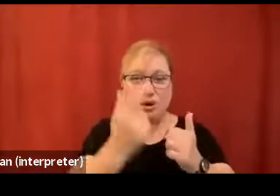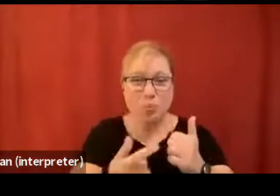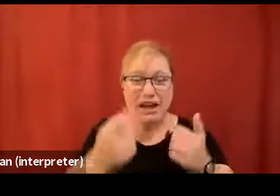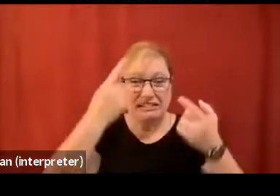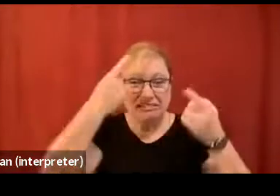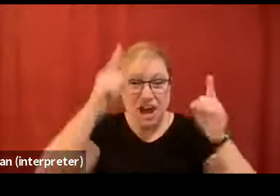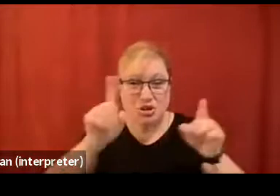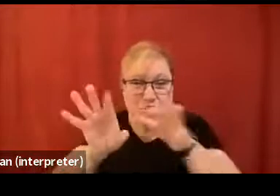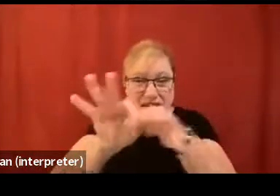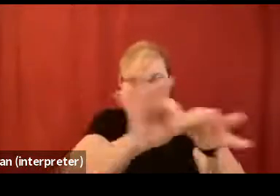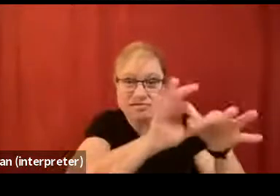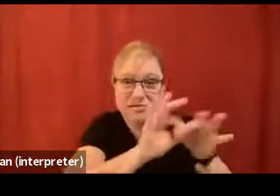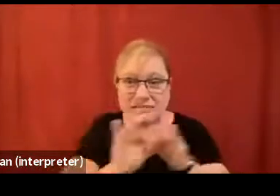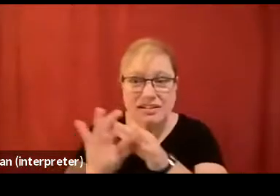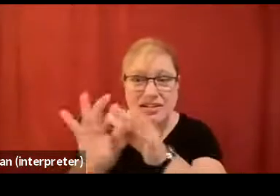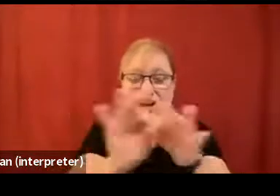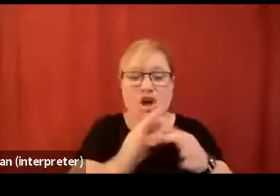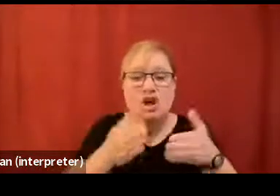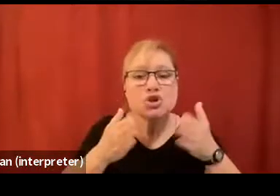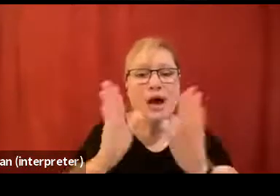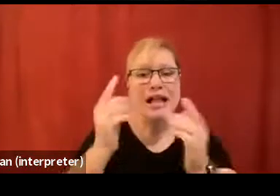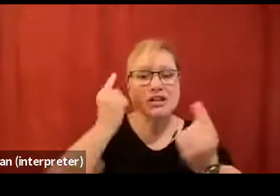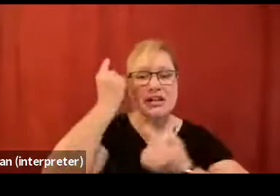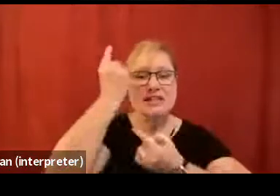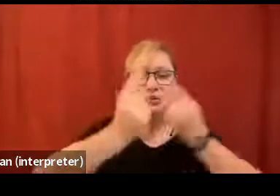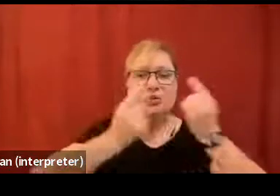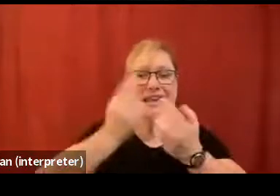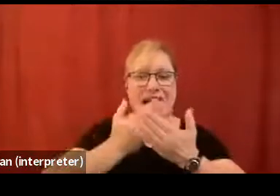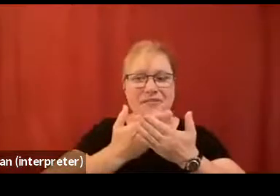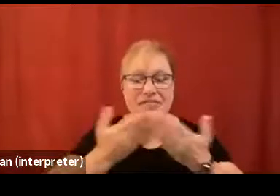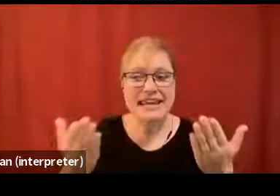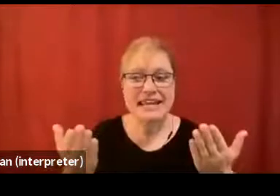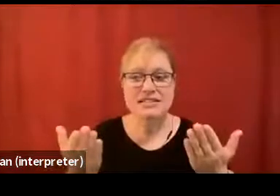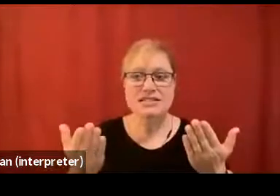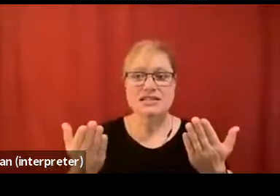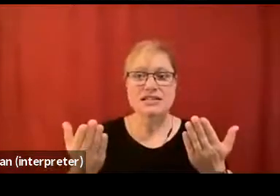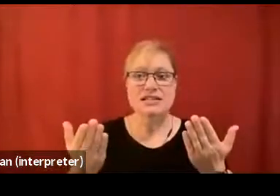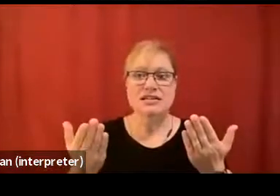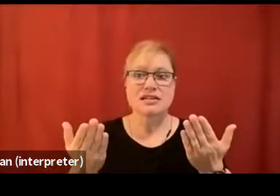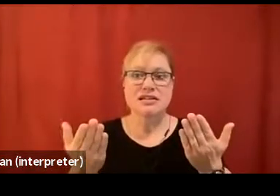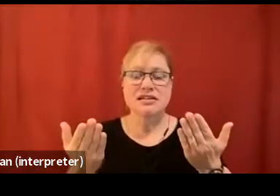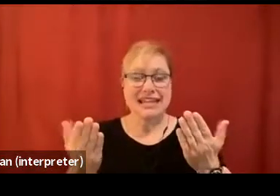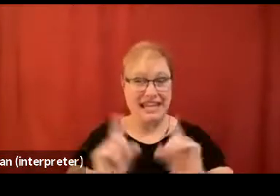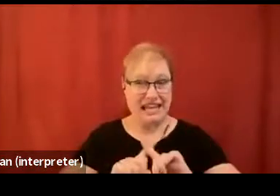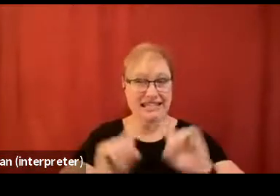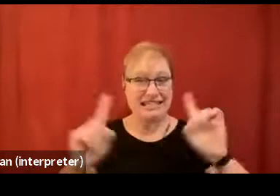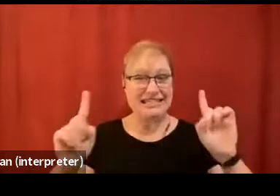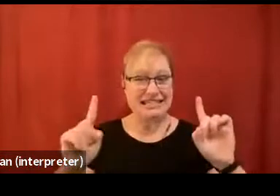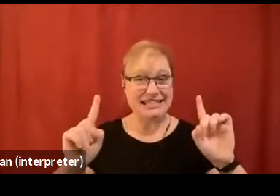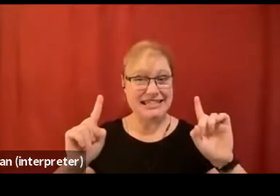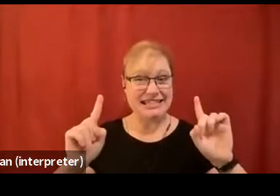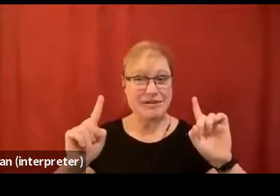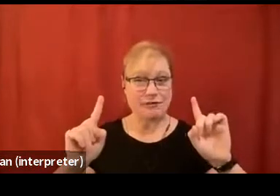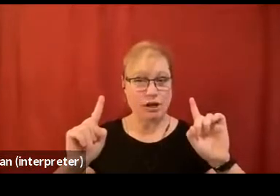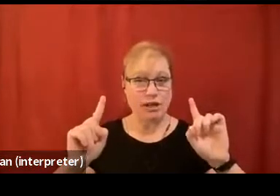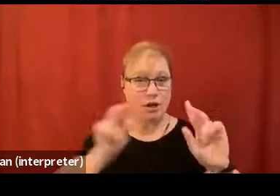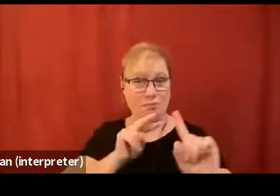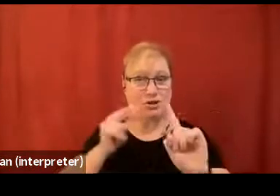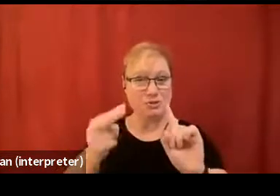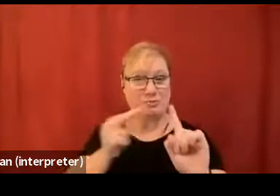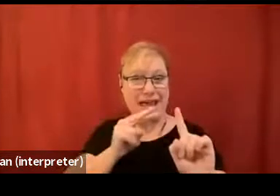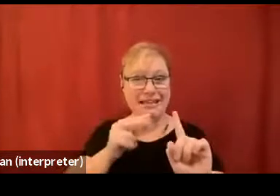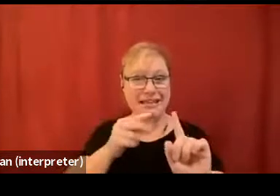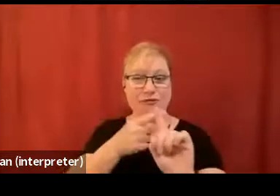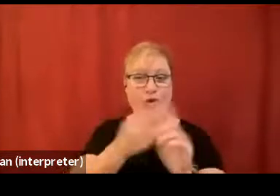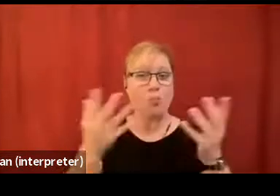us to think of things in a fairly, a largely different way than what we've been doing, because